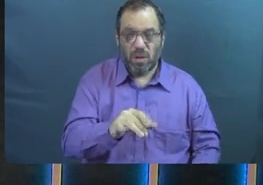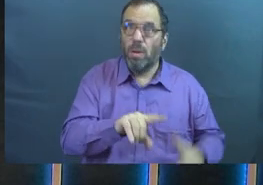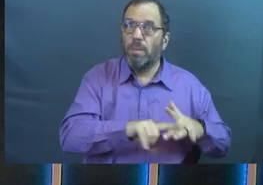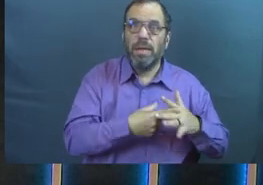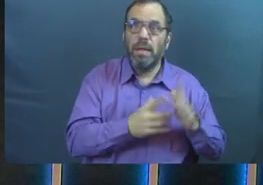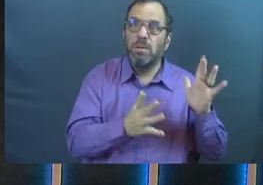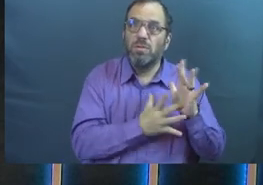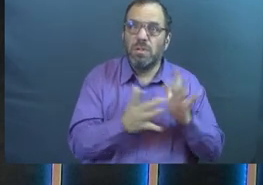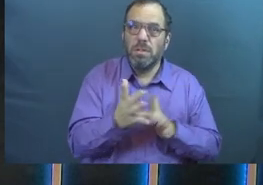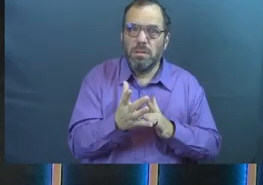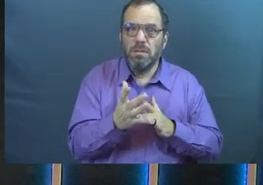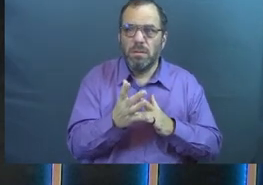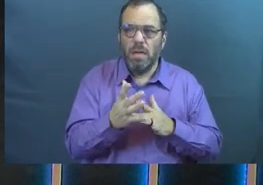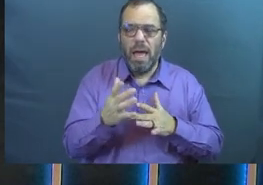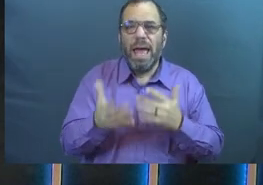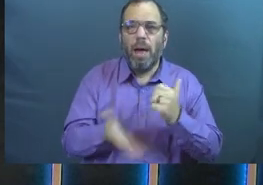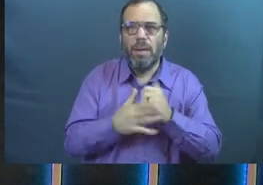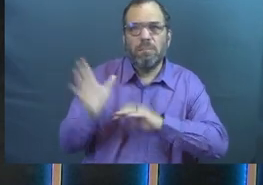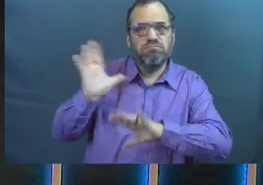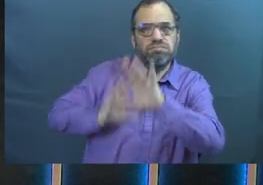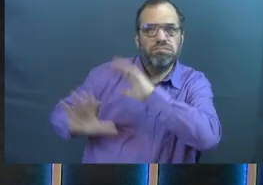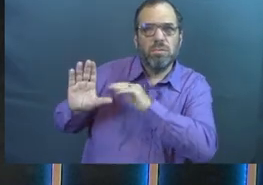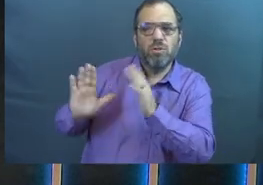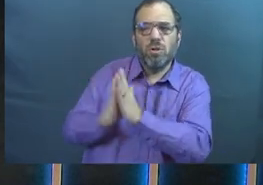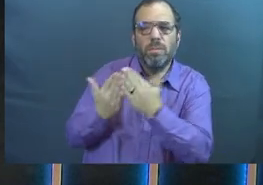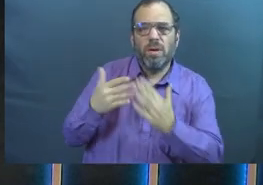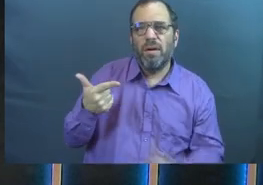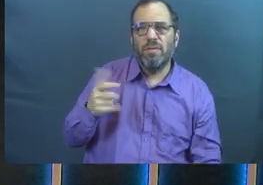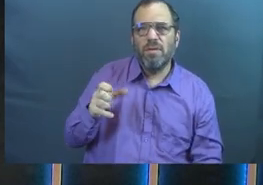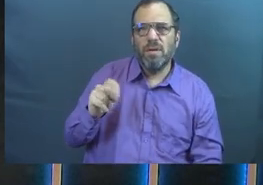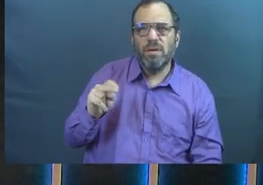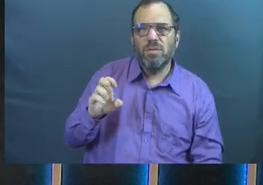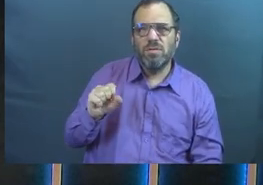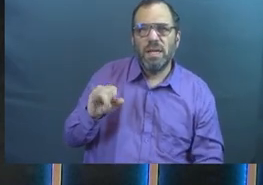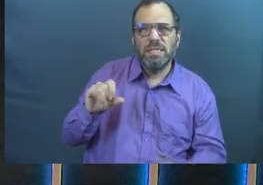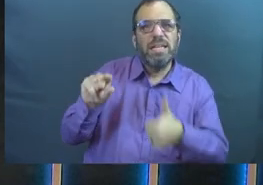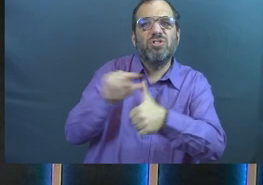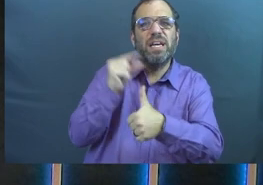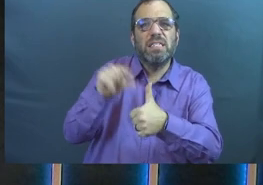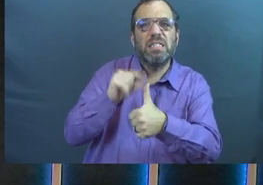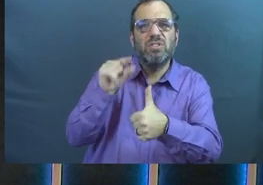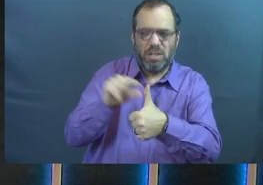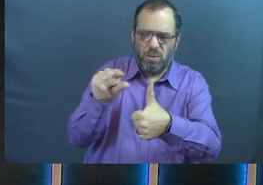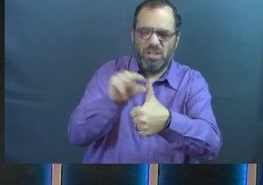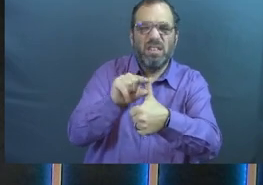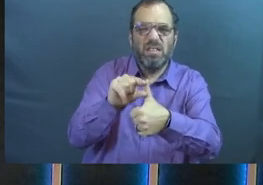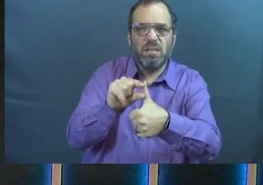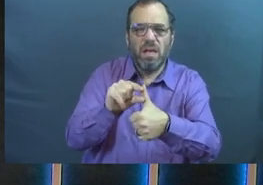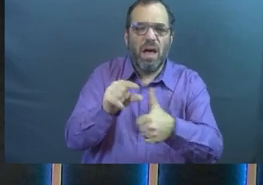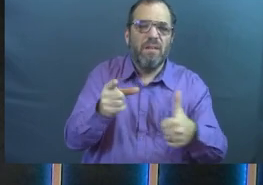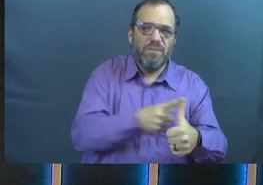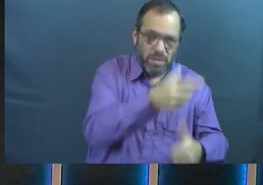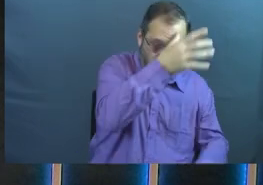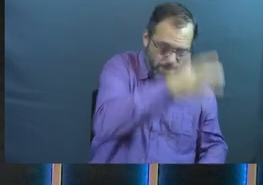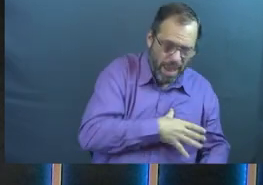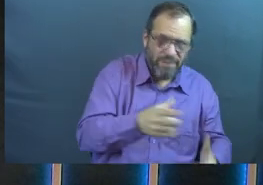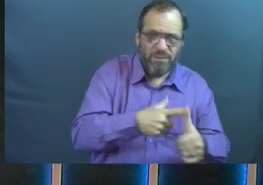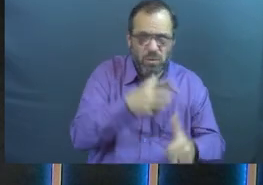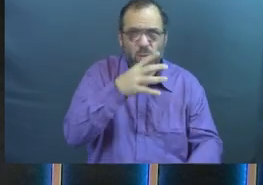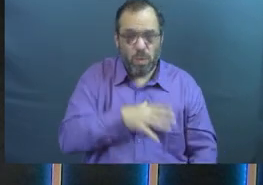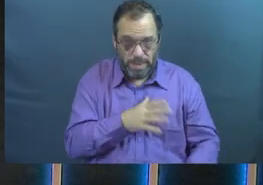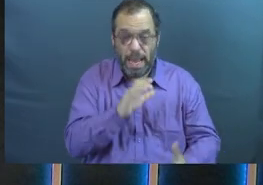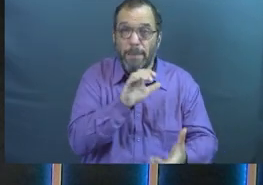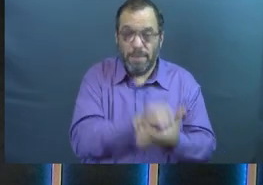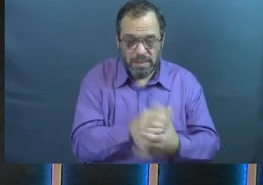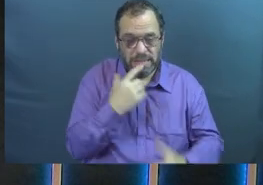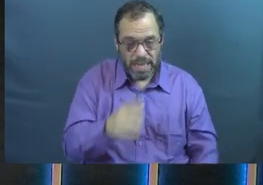at the beginning, Jesus is taking us back to the book of Genesis, and he's showing us the first man, the first woman, and he's telling us some things about marriage,